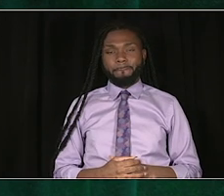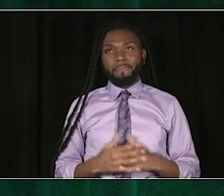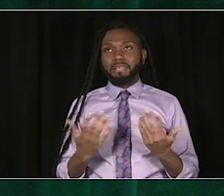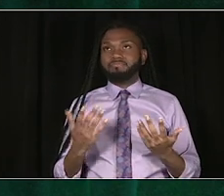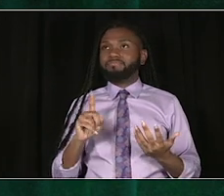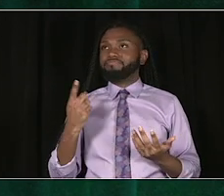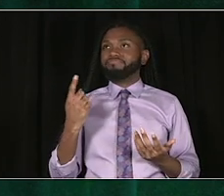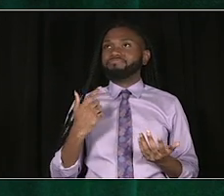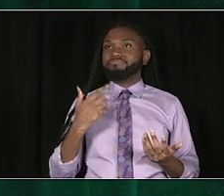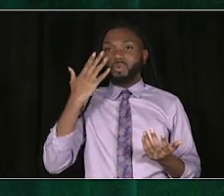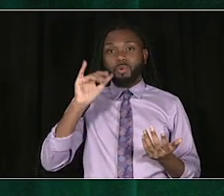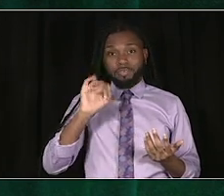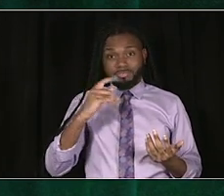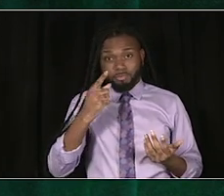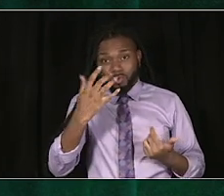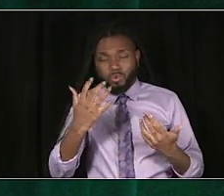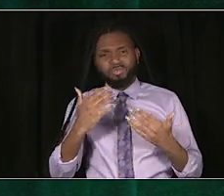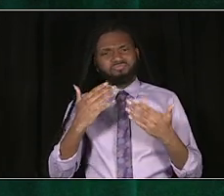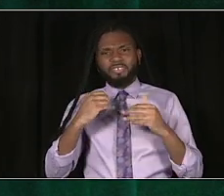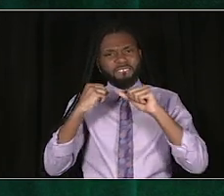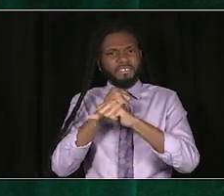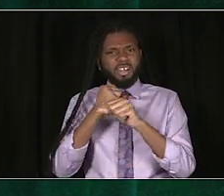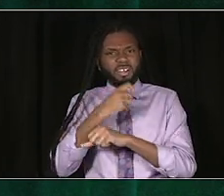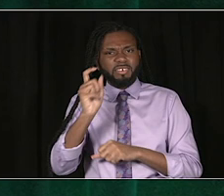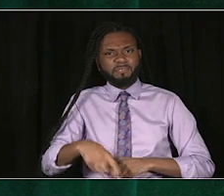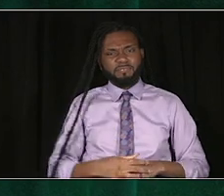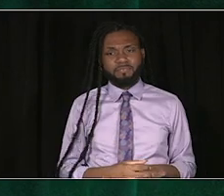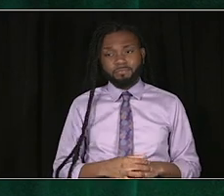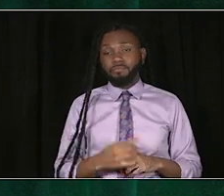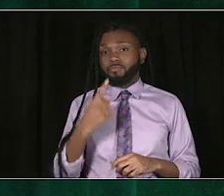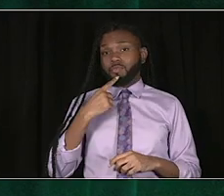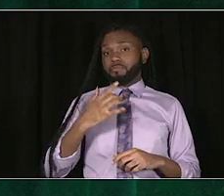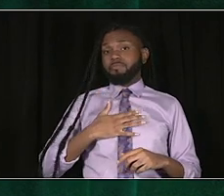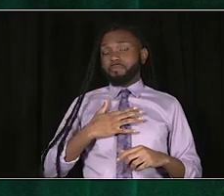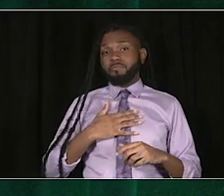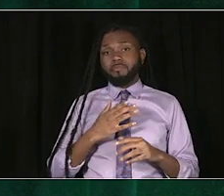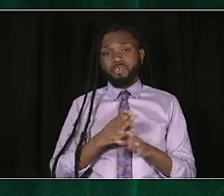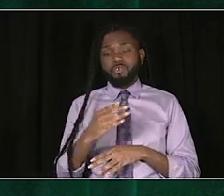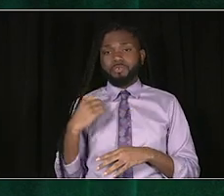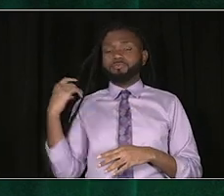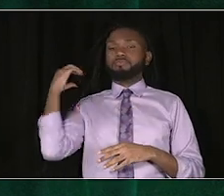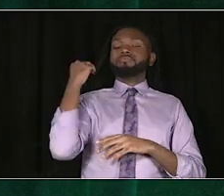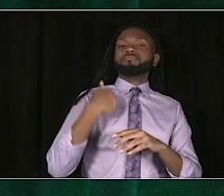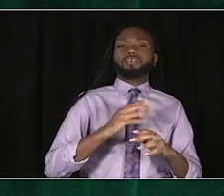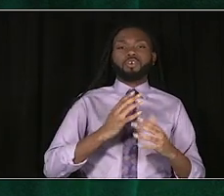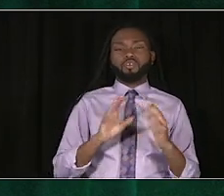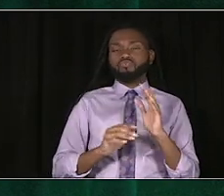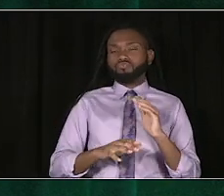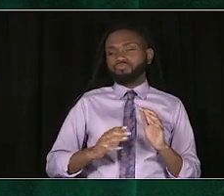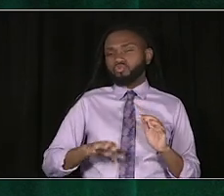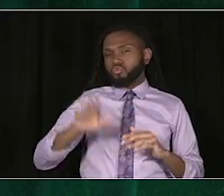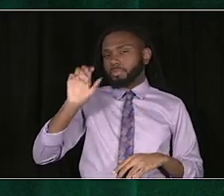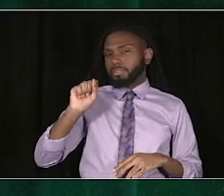I don't know, if it's something that you want, you just have to fight for it, you know. And for me in my career, I grew up in South Carolina. My mom had me at